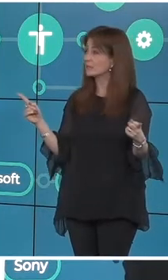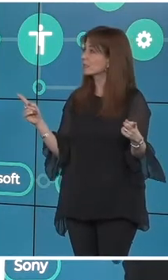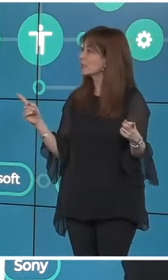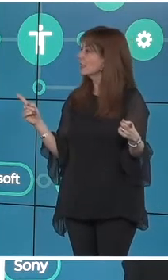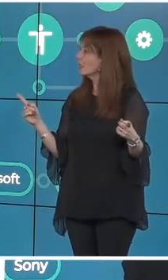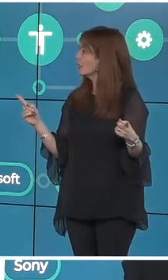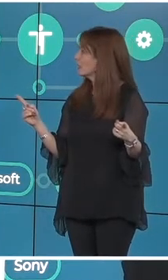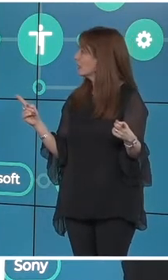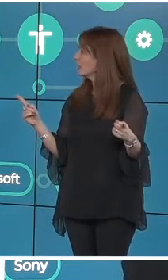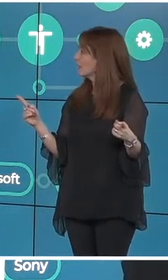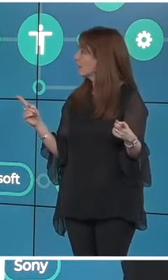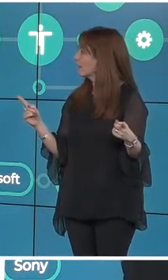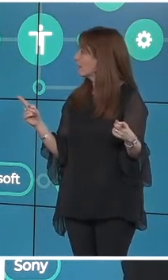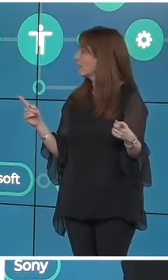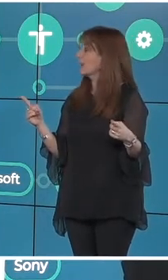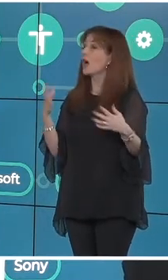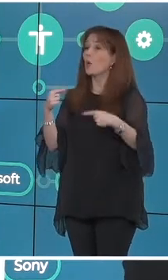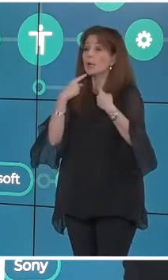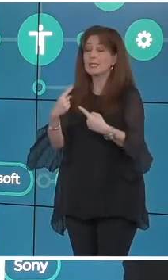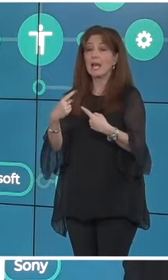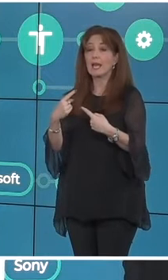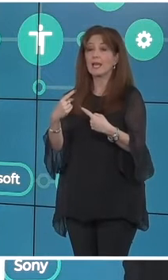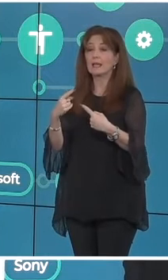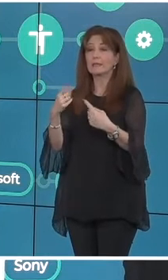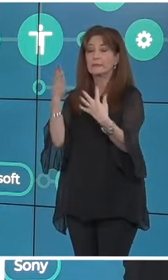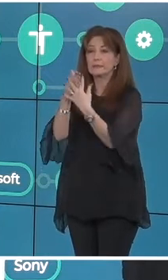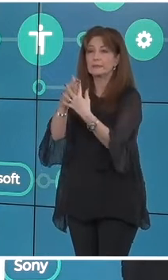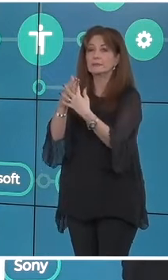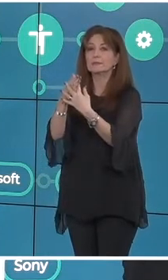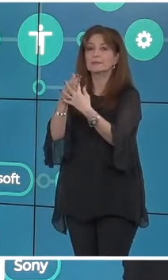time. Let me take this opportunity. As